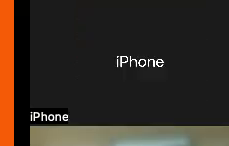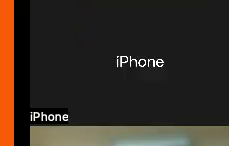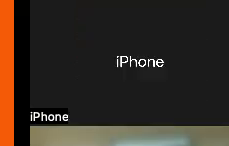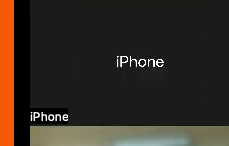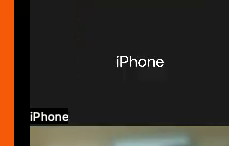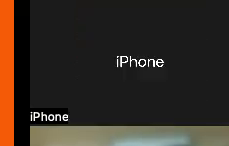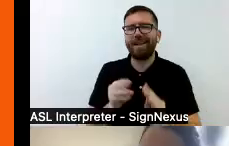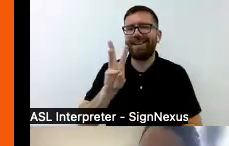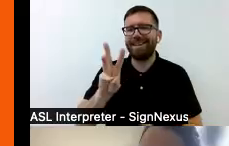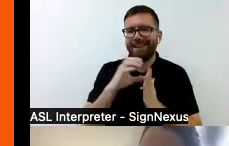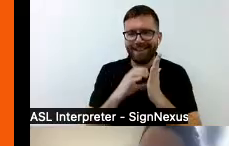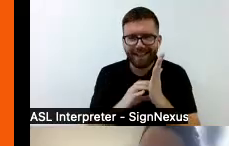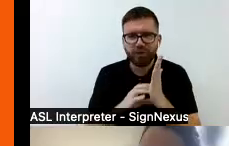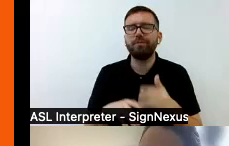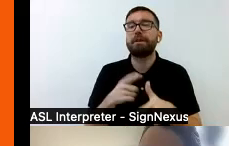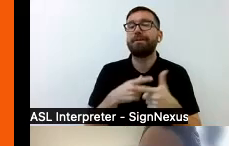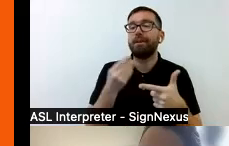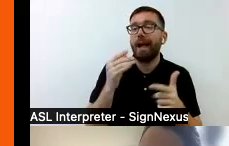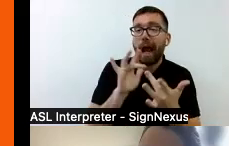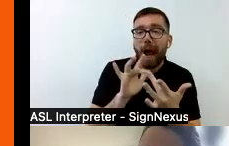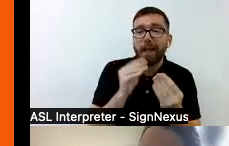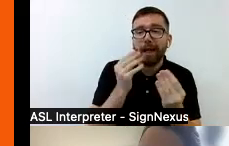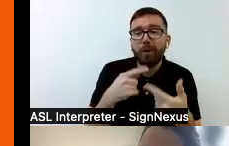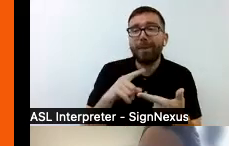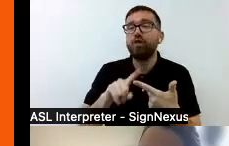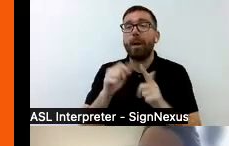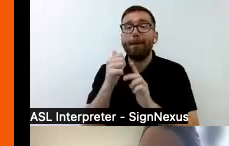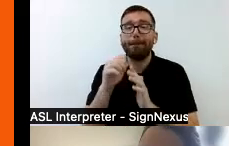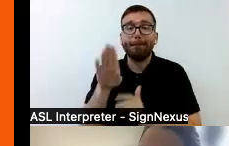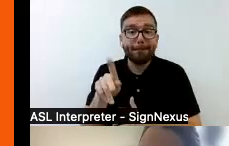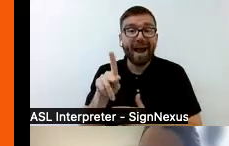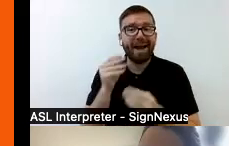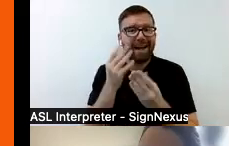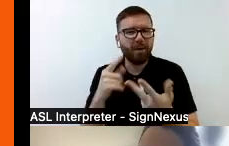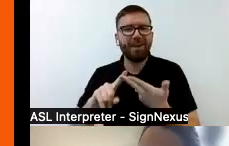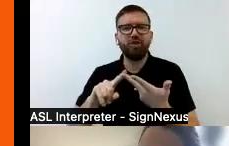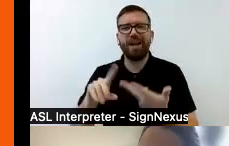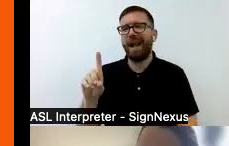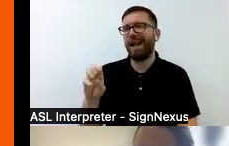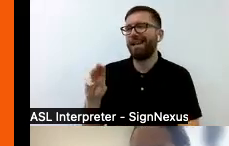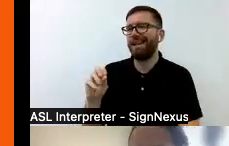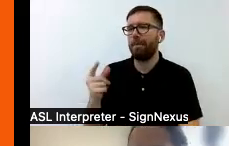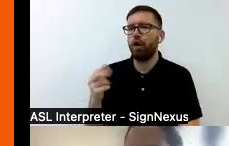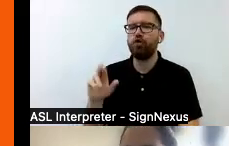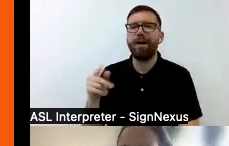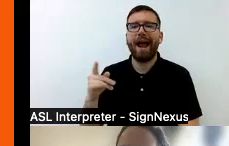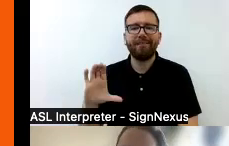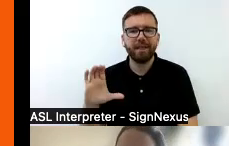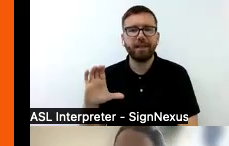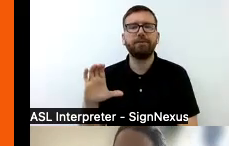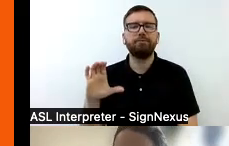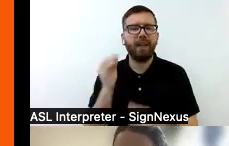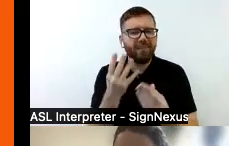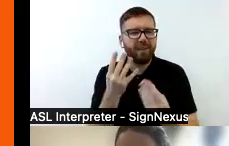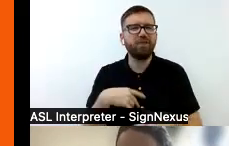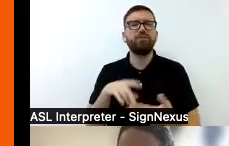provide contact, banking, and demographic information, and also respond to questions related to how